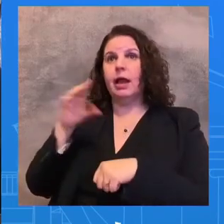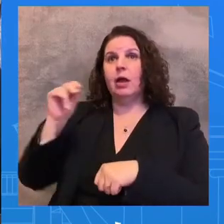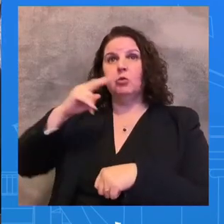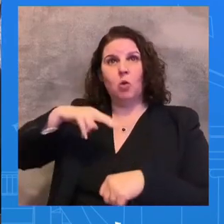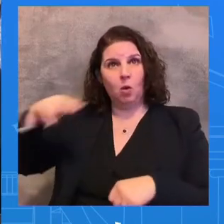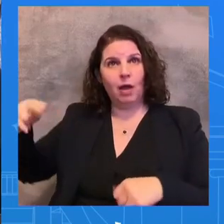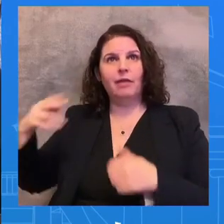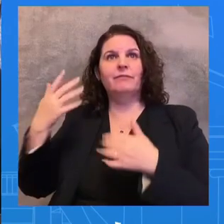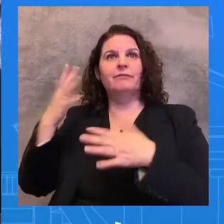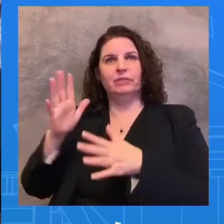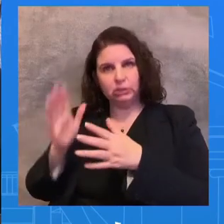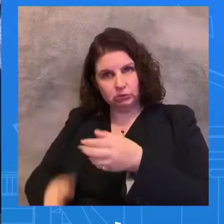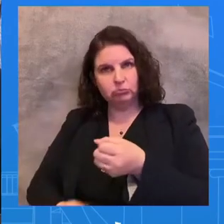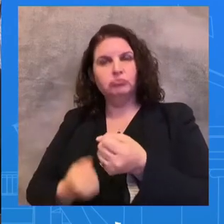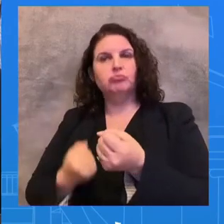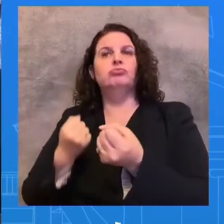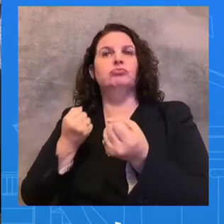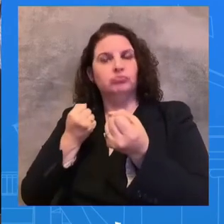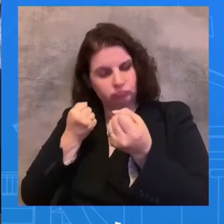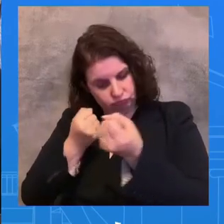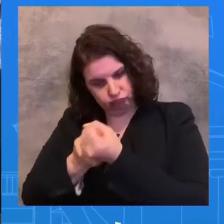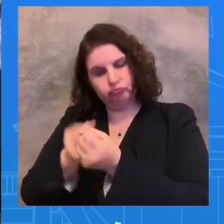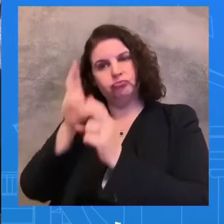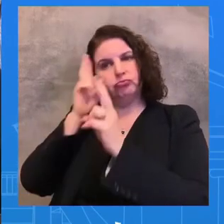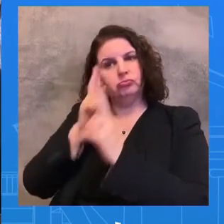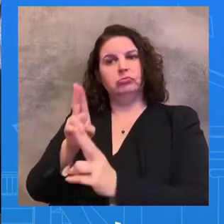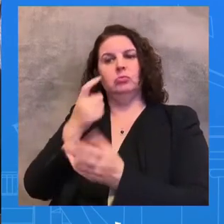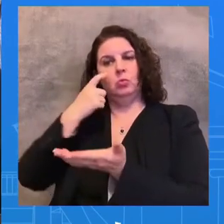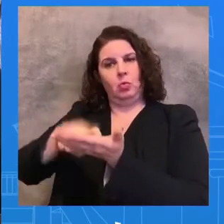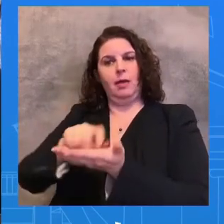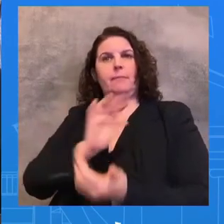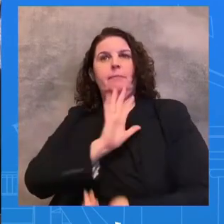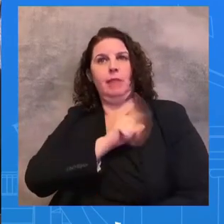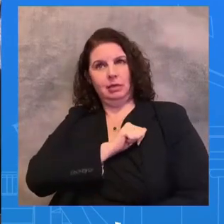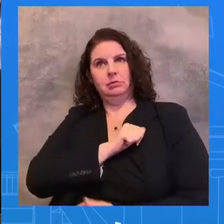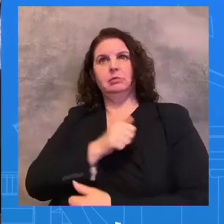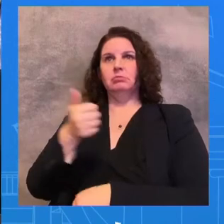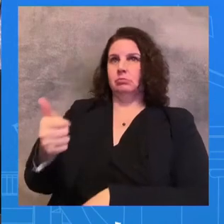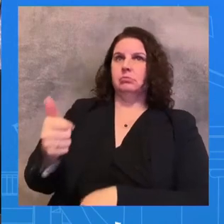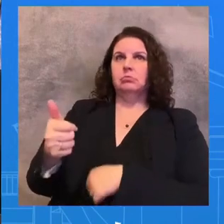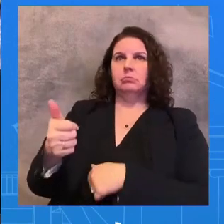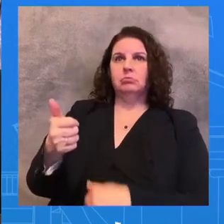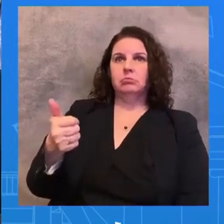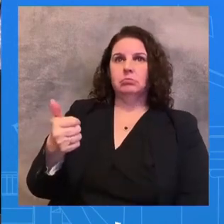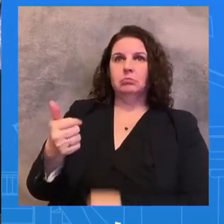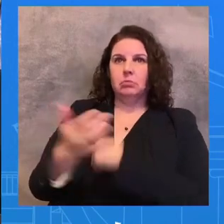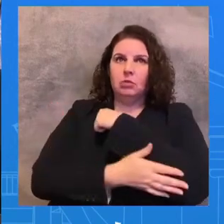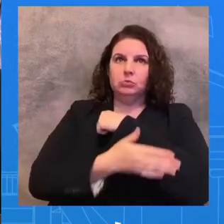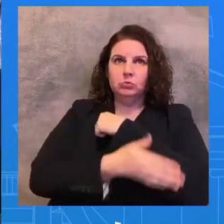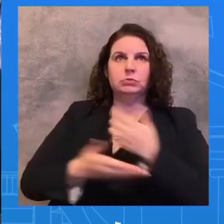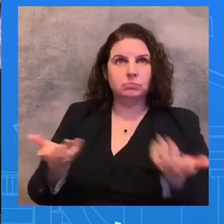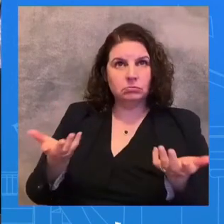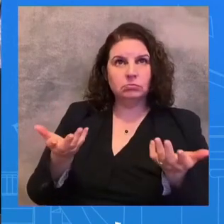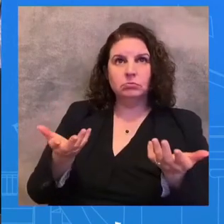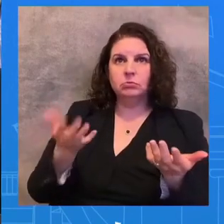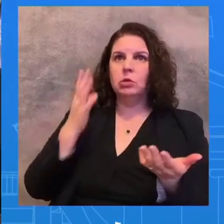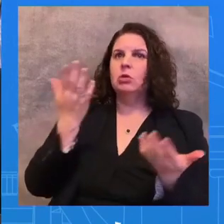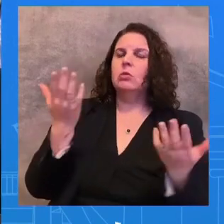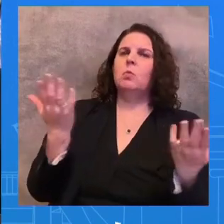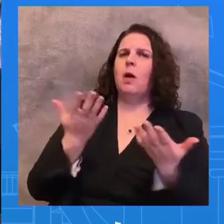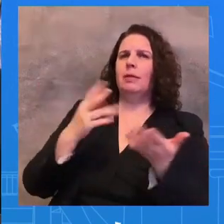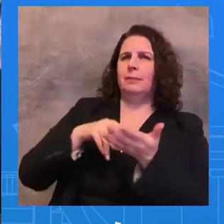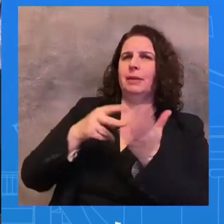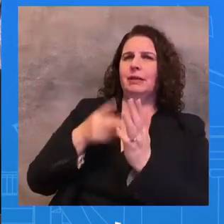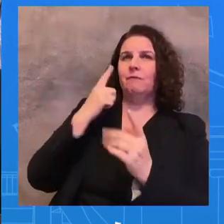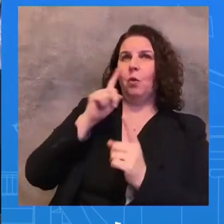to the ceasefire. So what is your view on that? Does this contribute to the process? And also, will this affect the bilateral relationship of the United